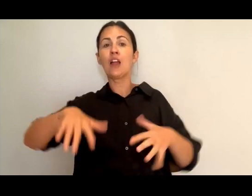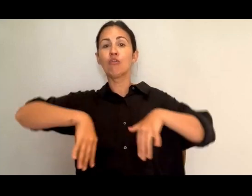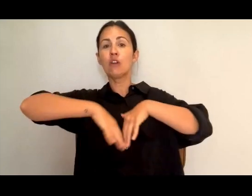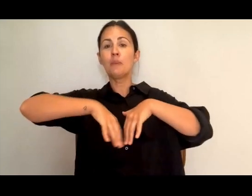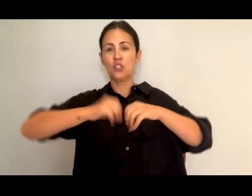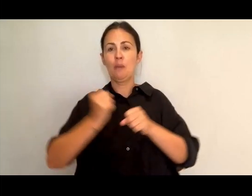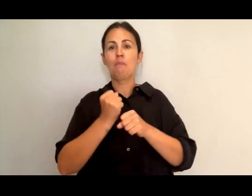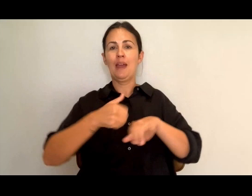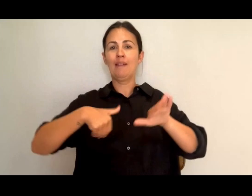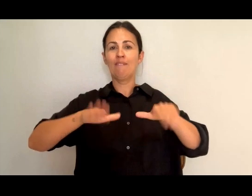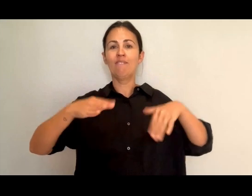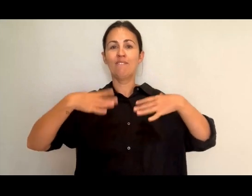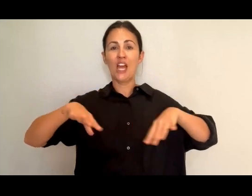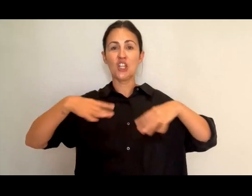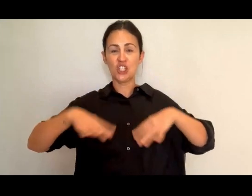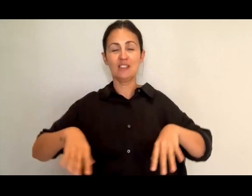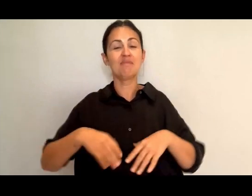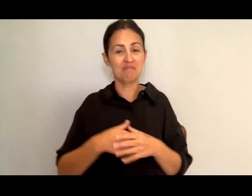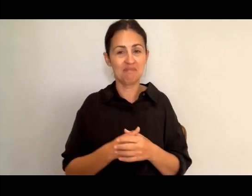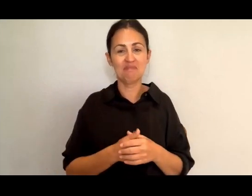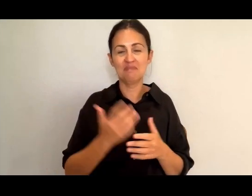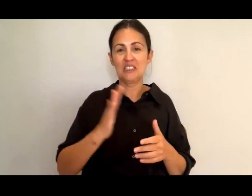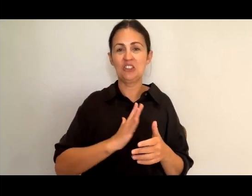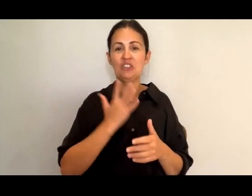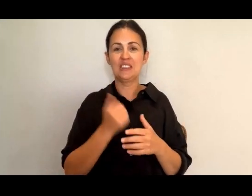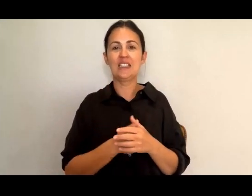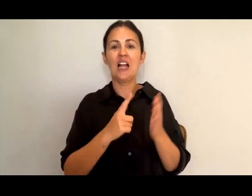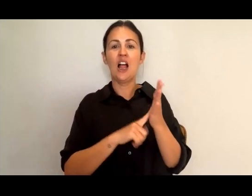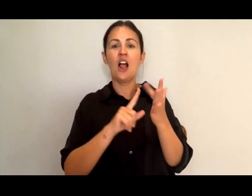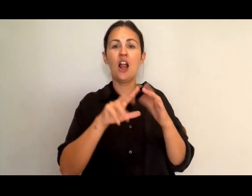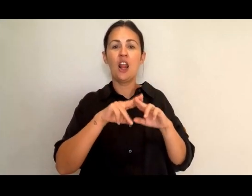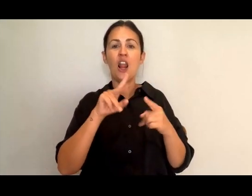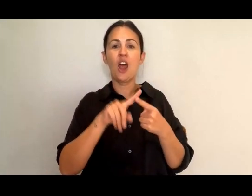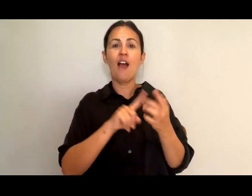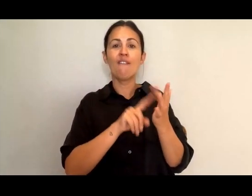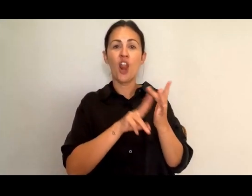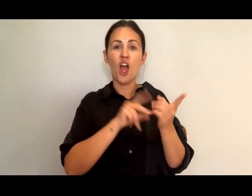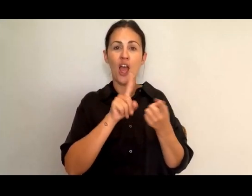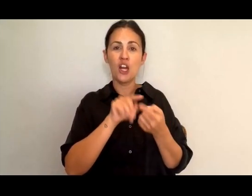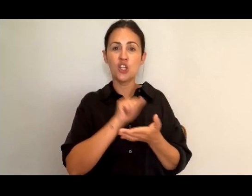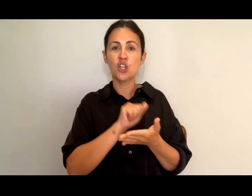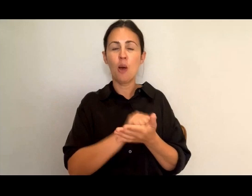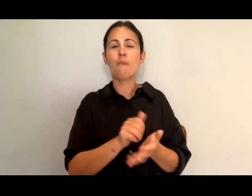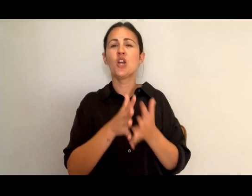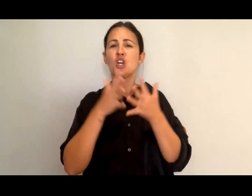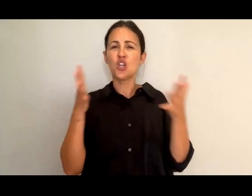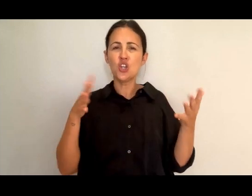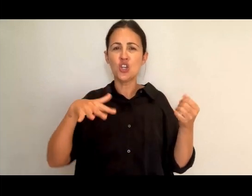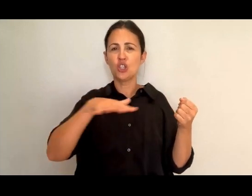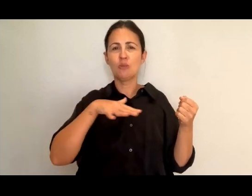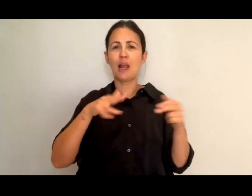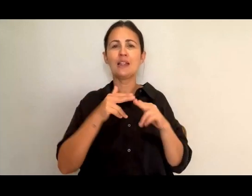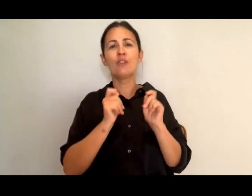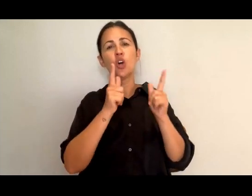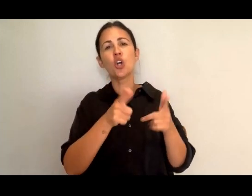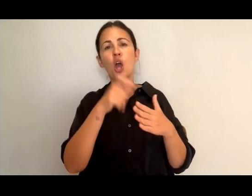at their waste transfer station. The Lifeline shop is a really large structure in which people can buy furniture and all sorts of other things that are recovered before